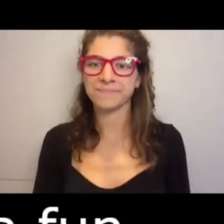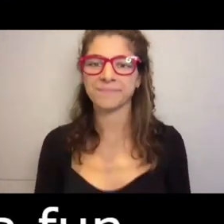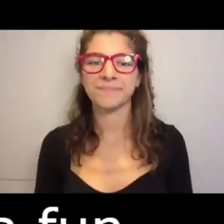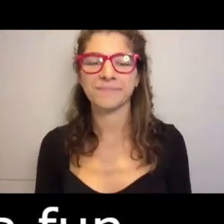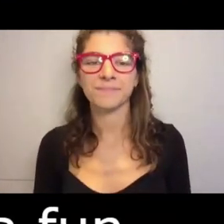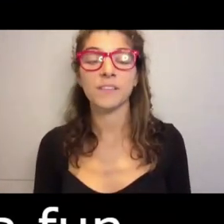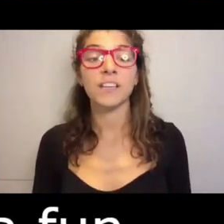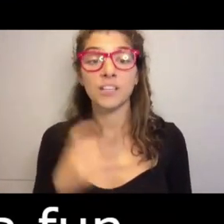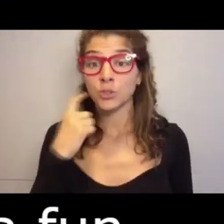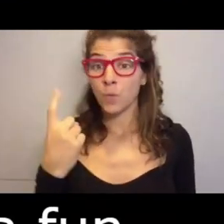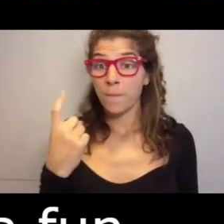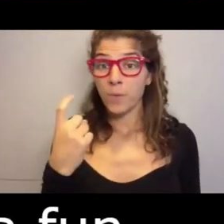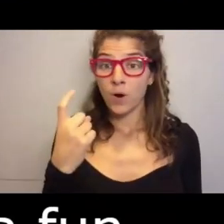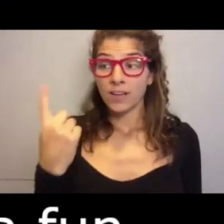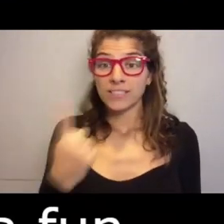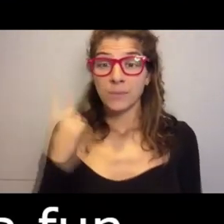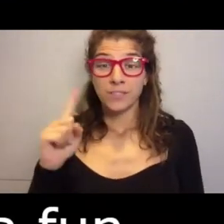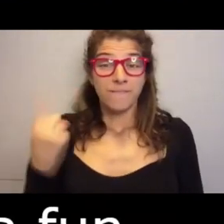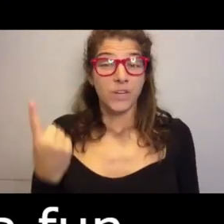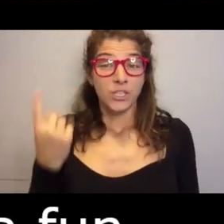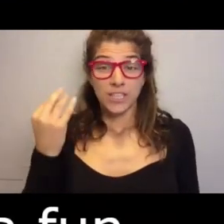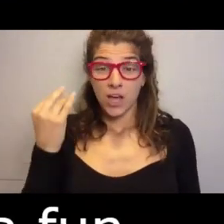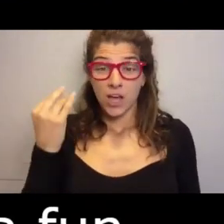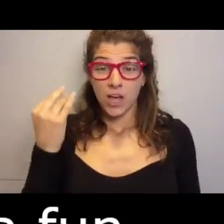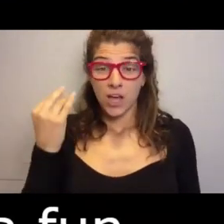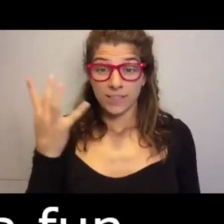And we just got one more where someone's first thought was,